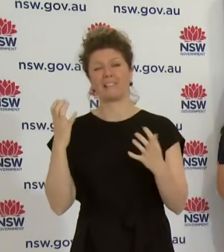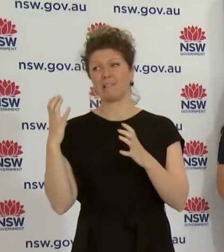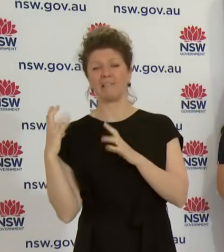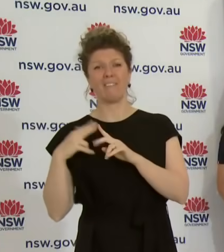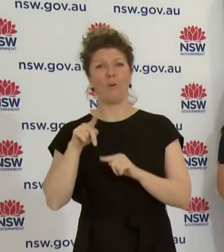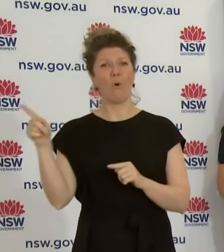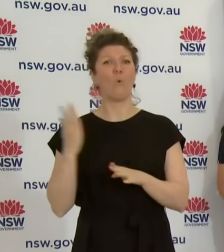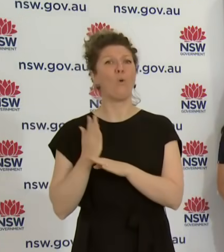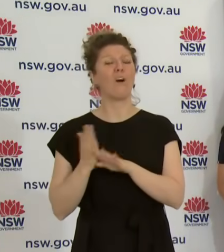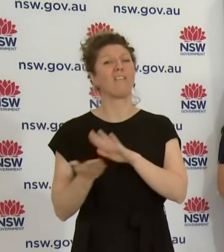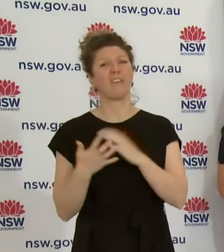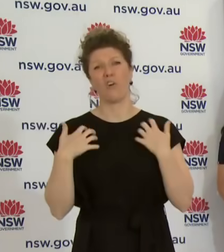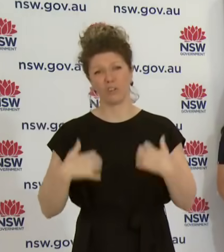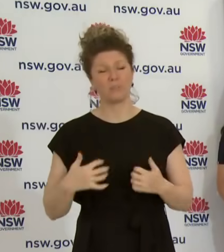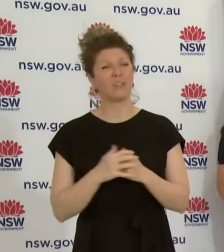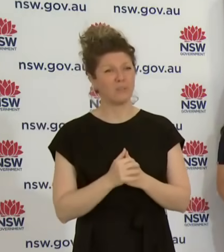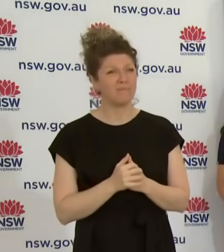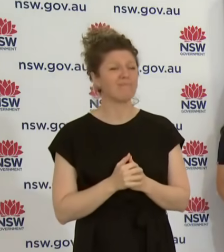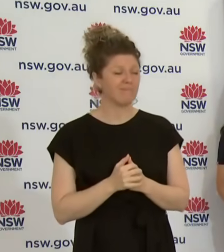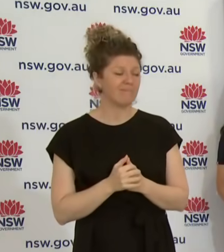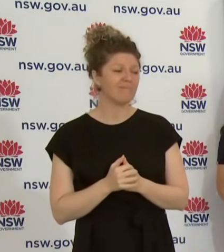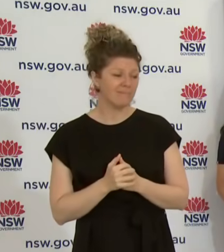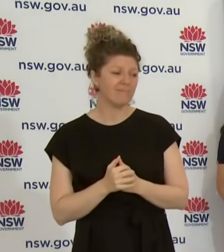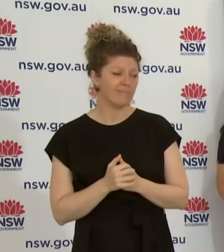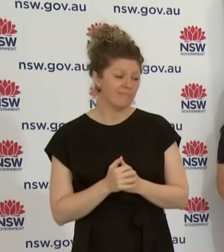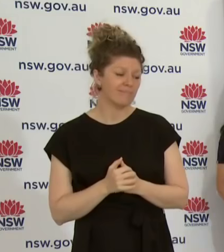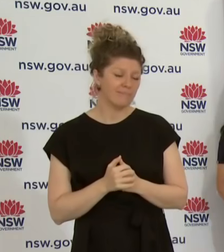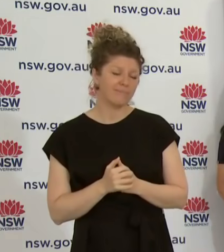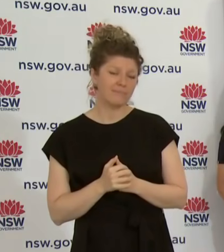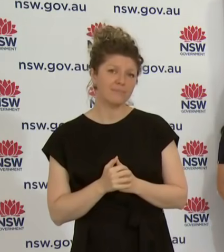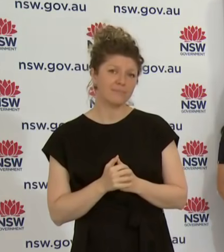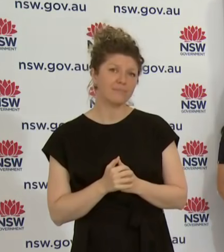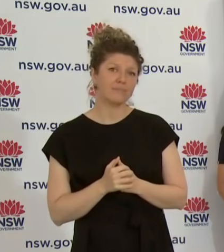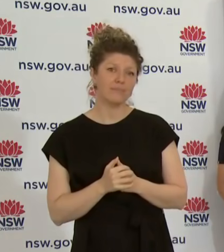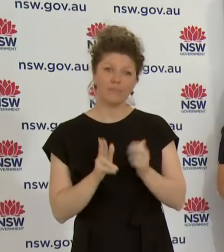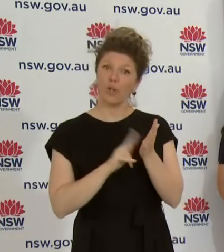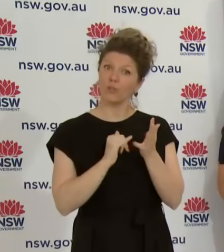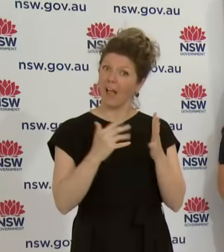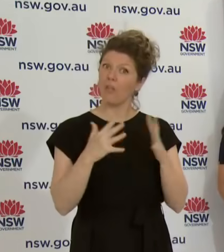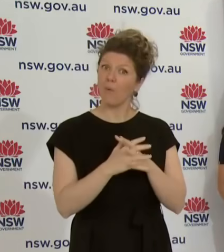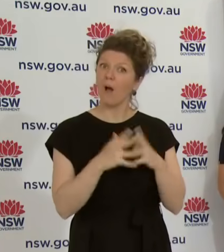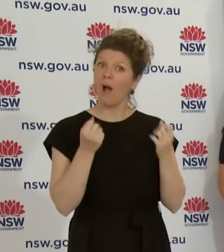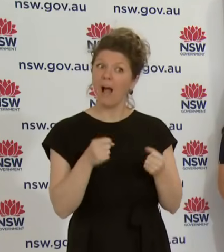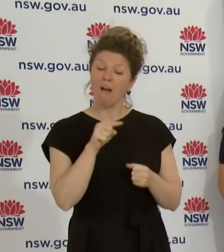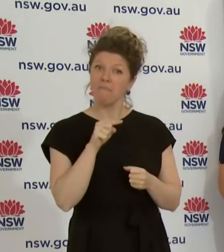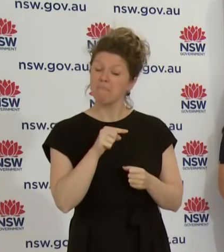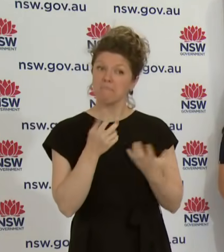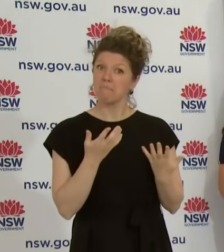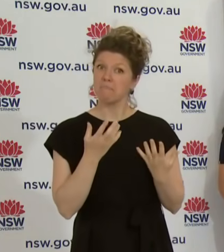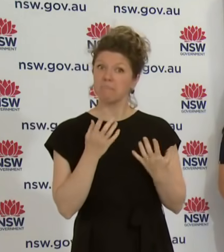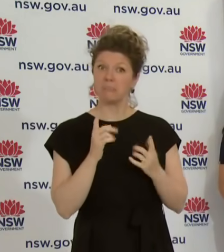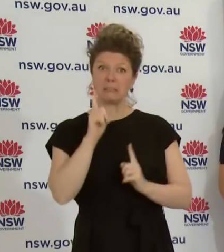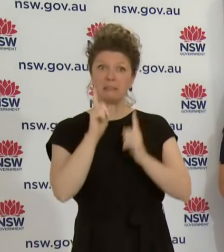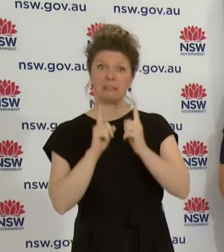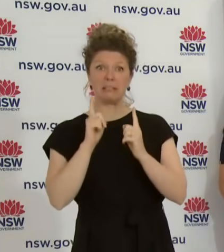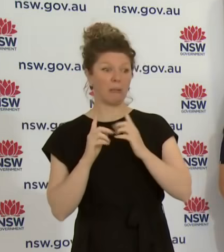want to stress that as our state moves towards those high vaccination rates, as we see some communities in Western Sydney, for example,